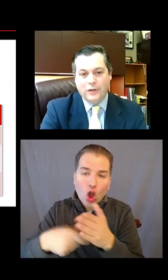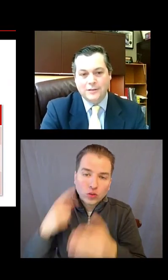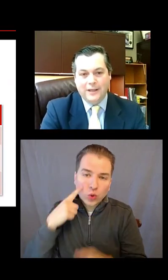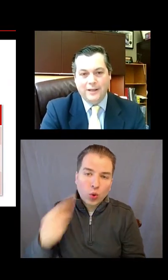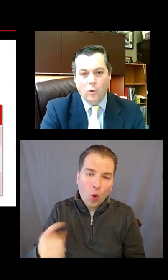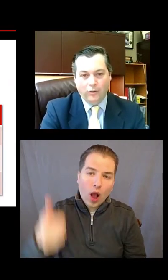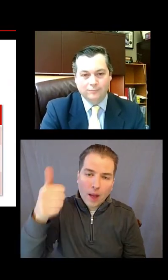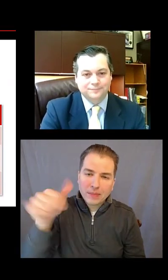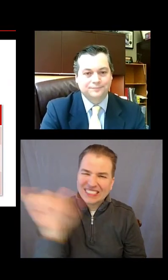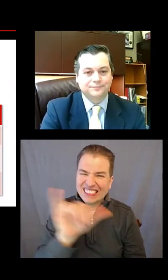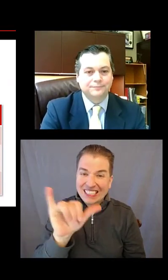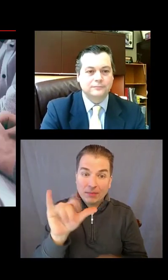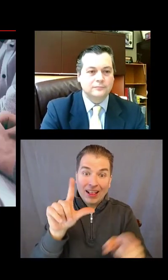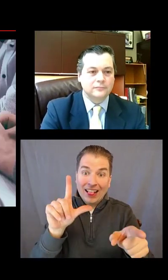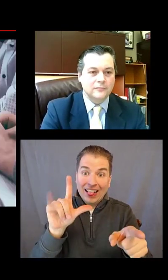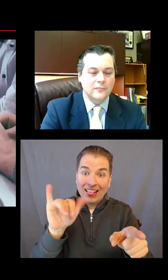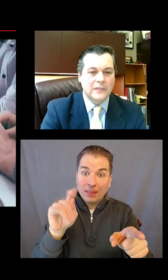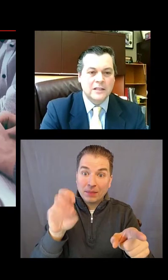essentially going to pay more.